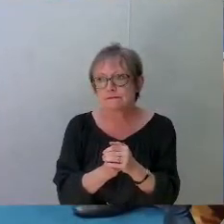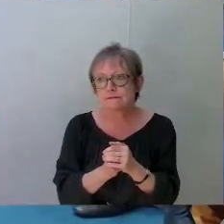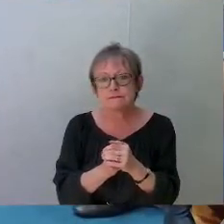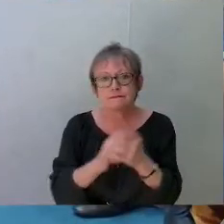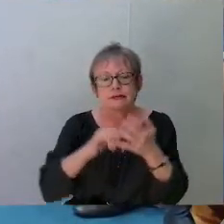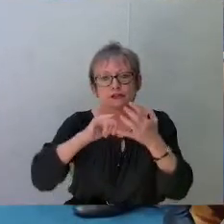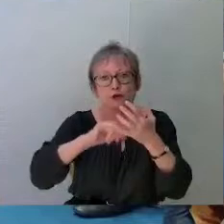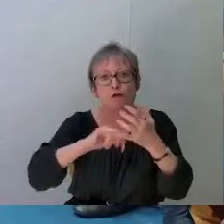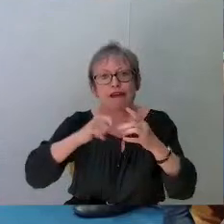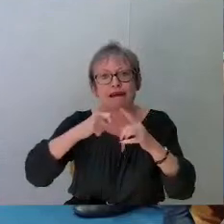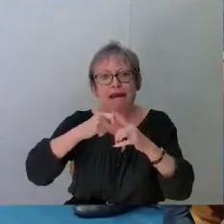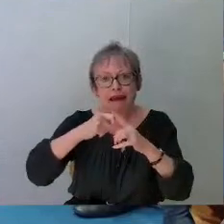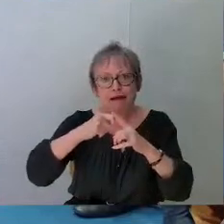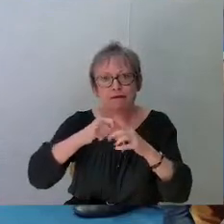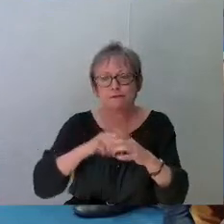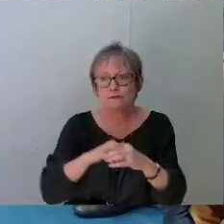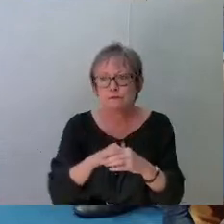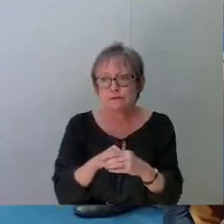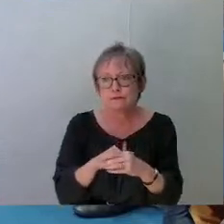Sophie Kerr.